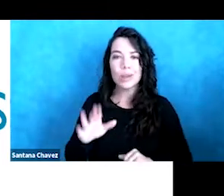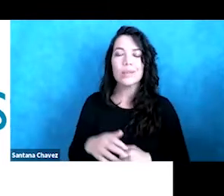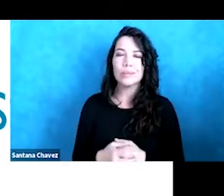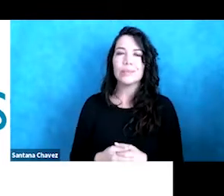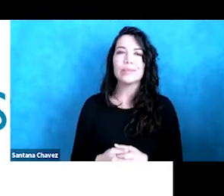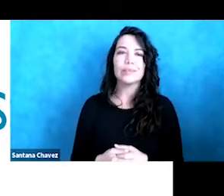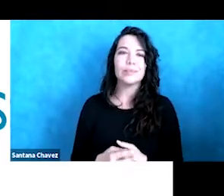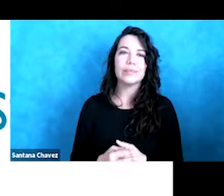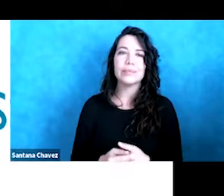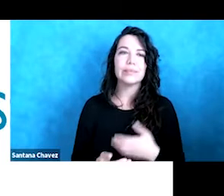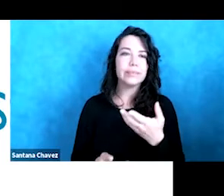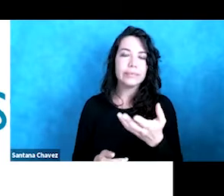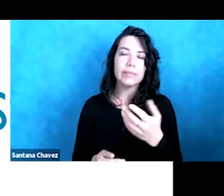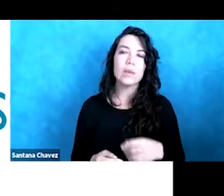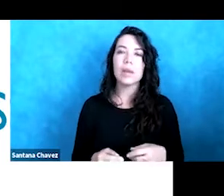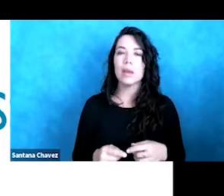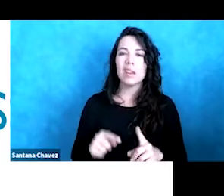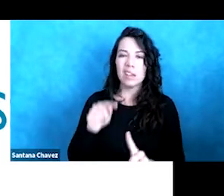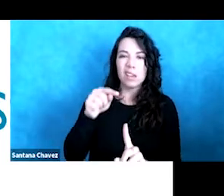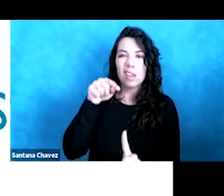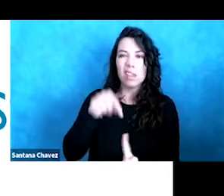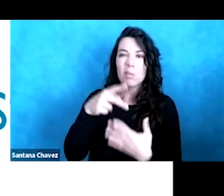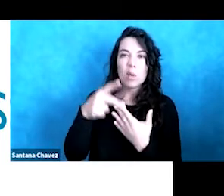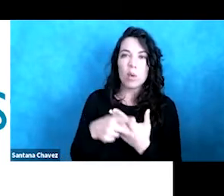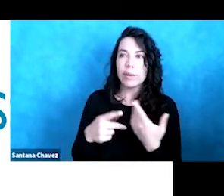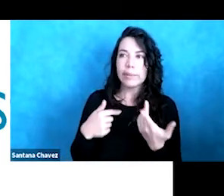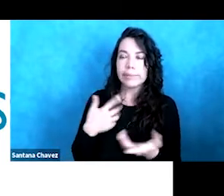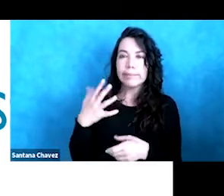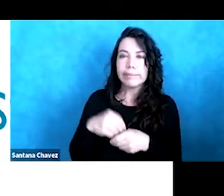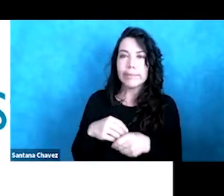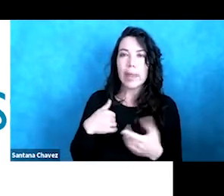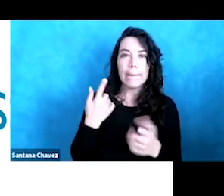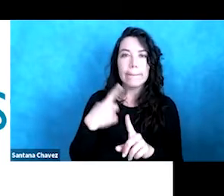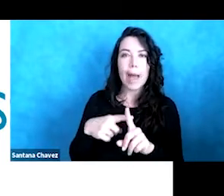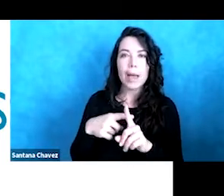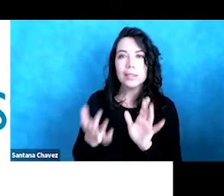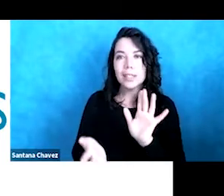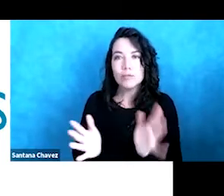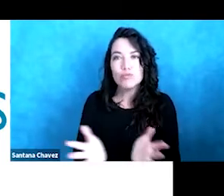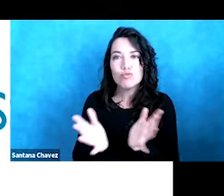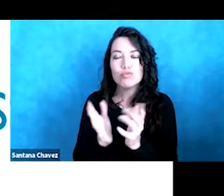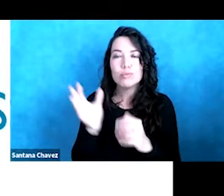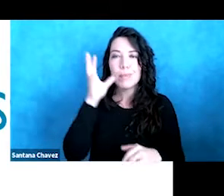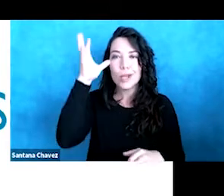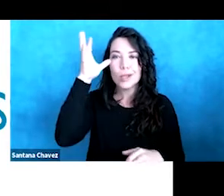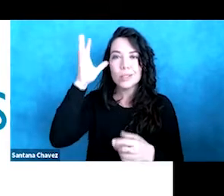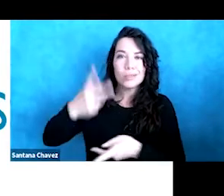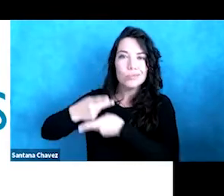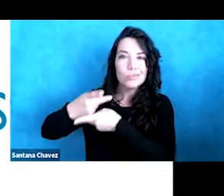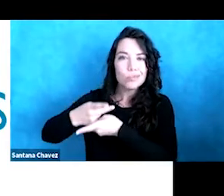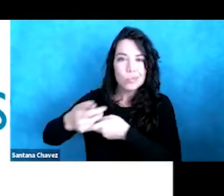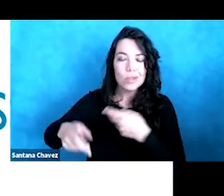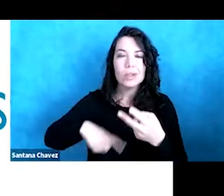You know, it includes positive parenting techniques that are used more frequently, strengthening the